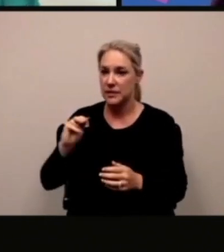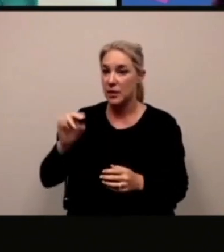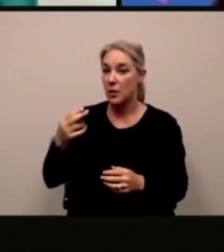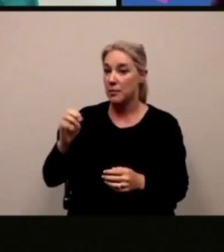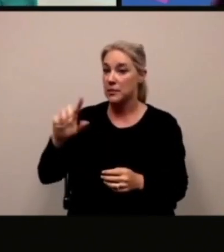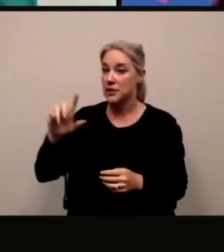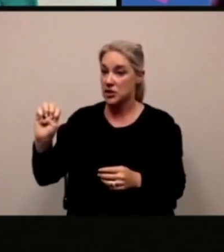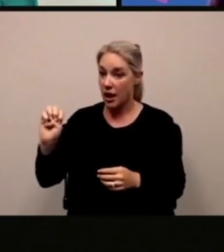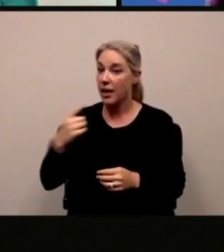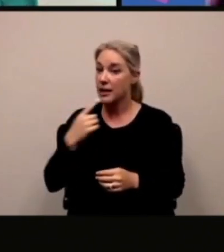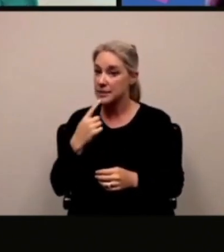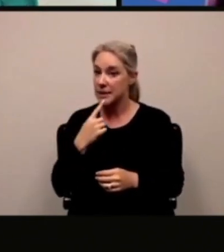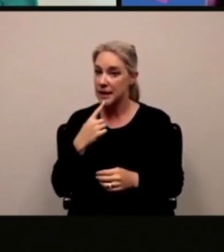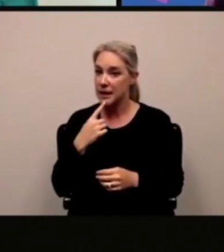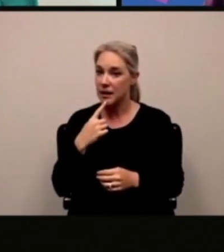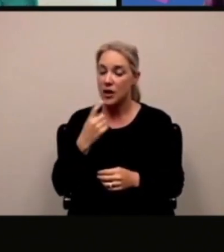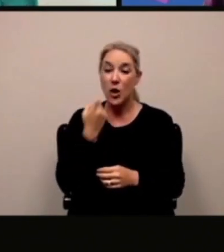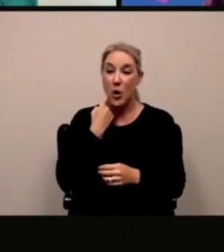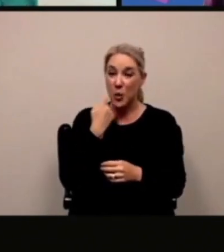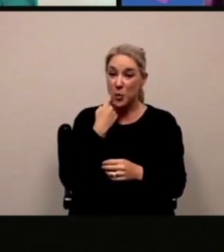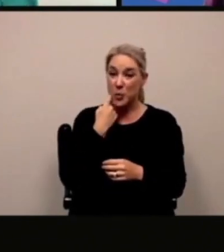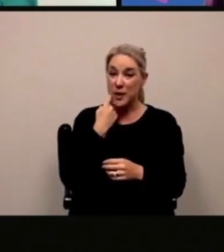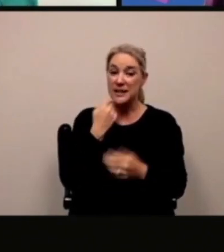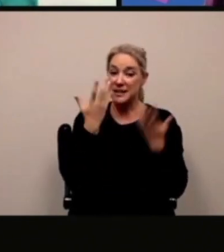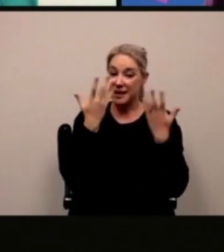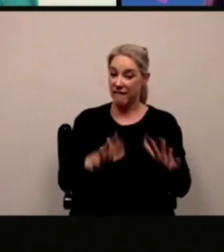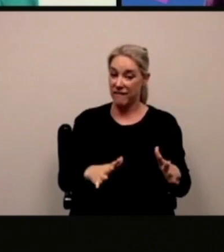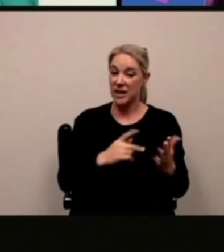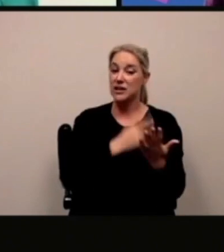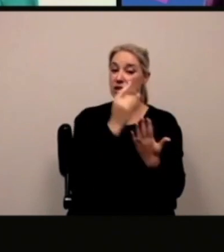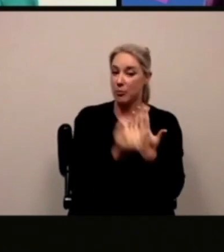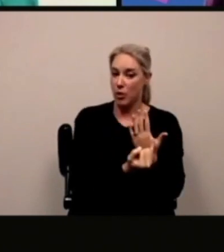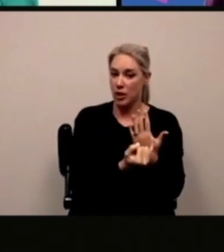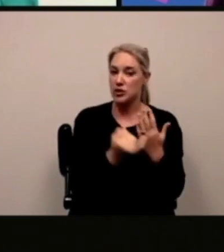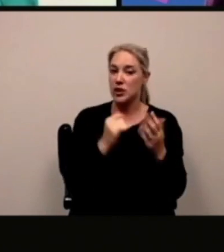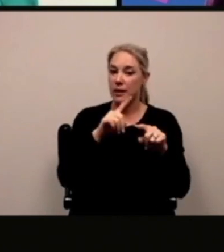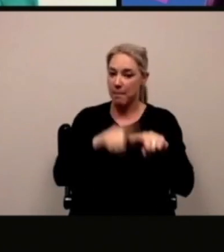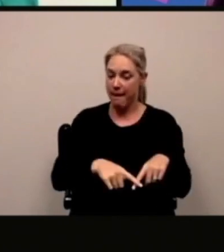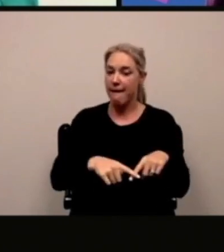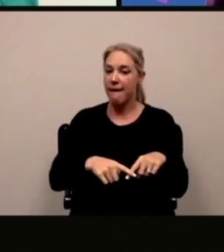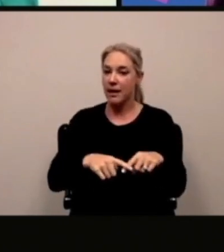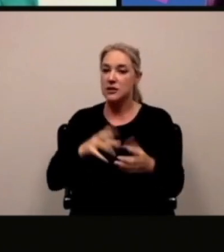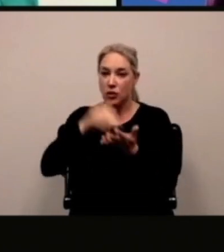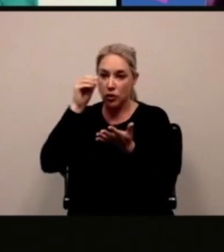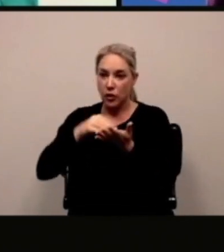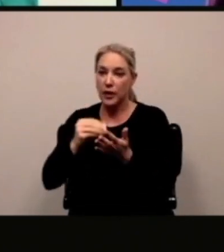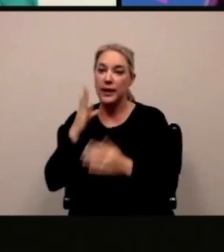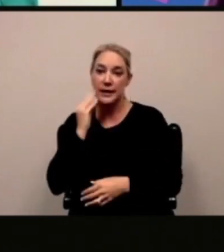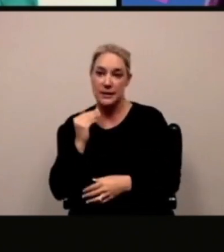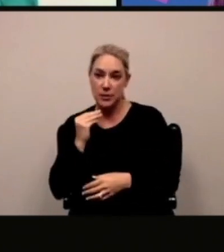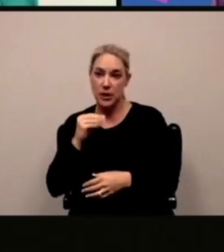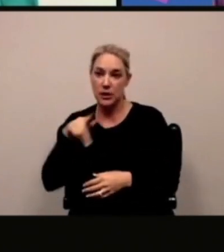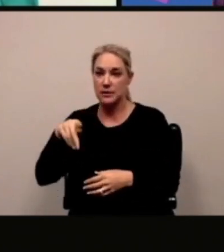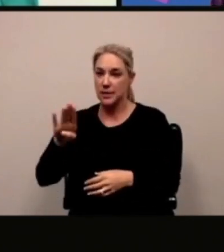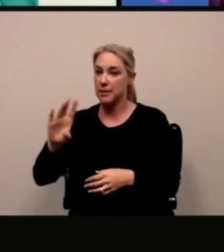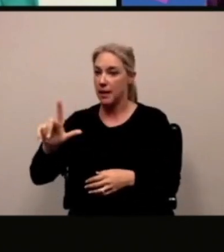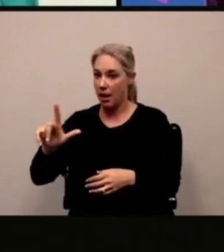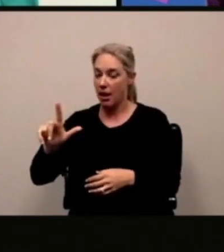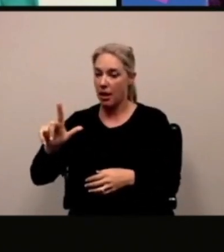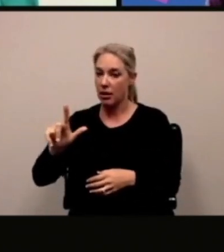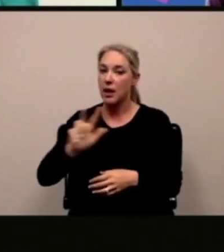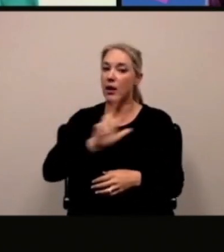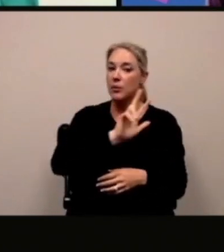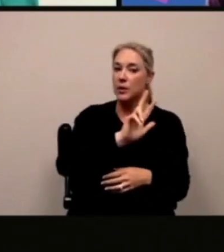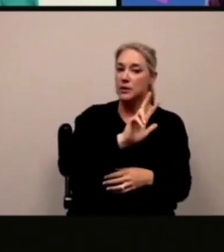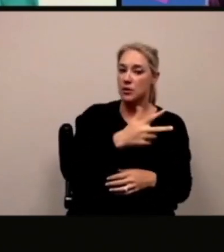recently actually completed some project-based learning experiences with our students, and so it was like 3rd through 5th,